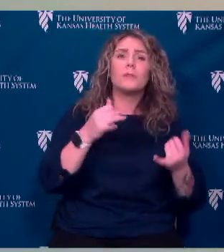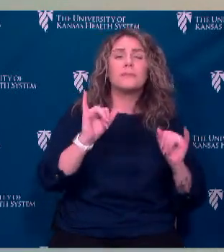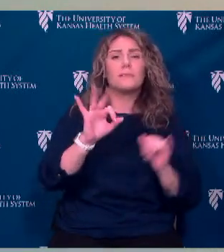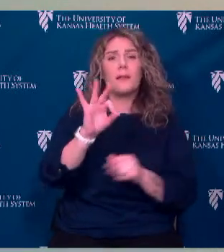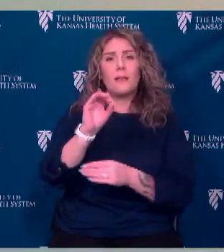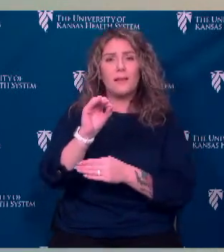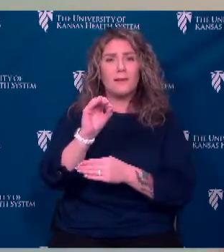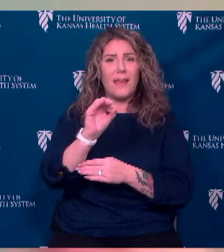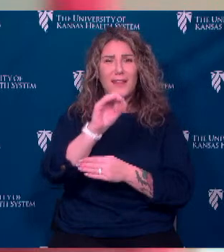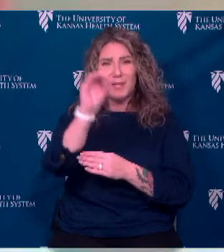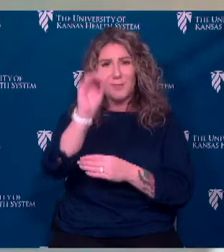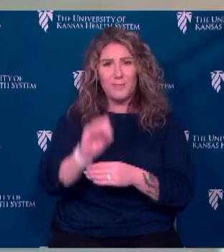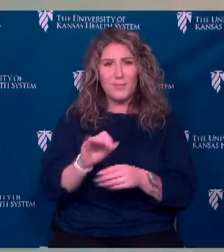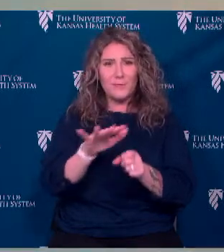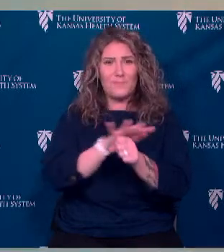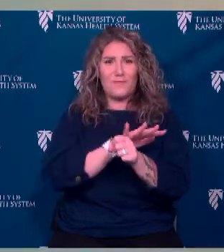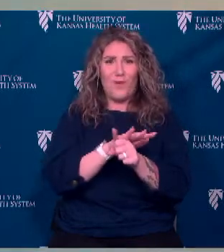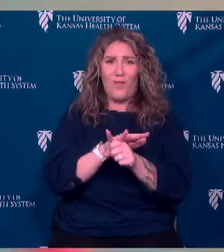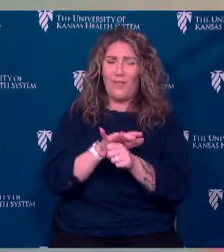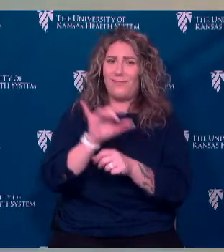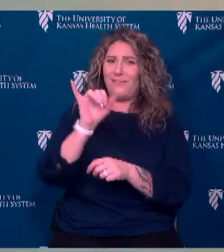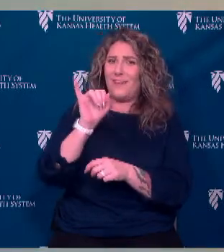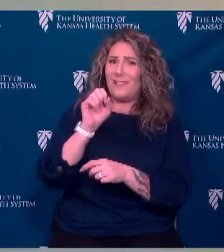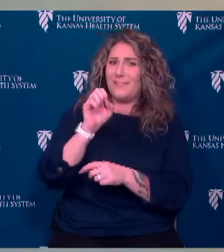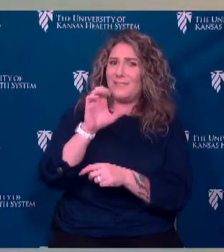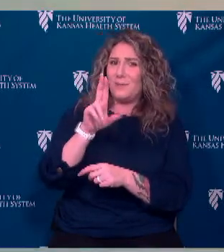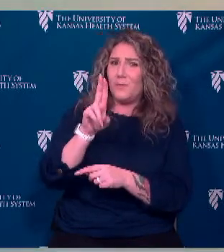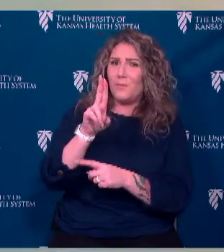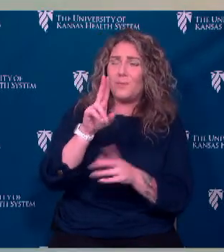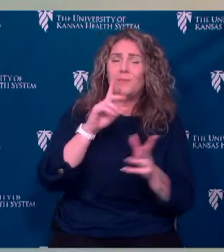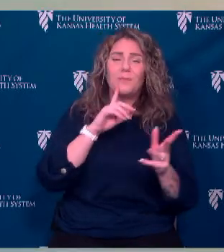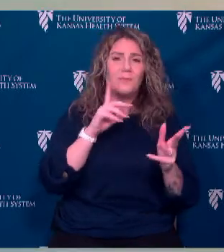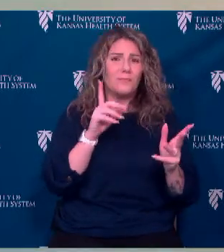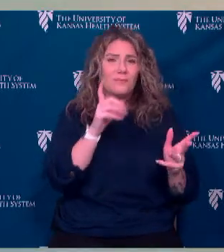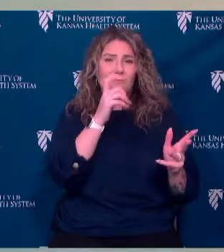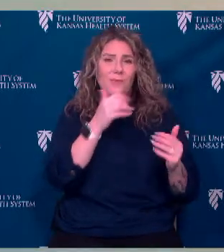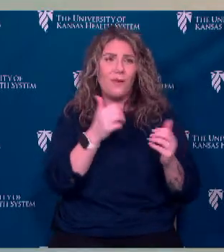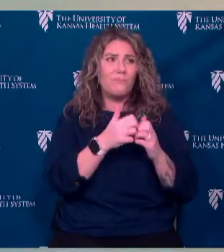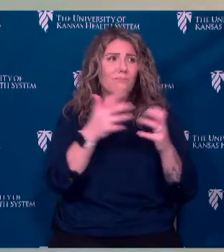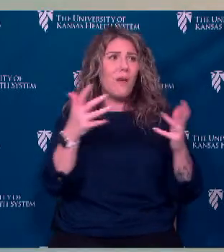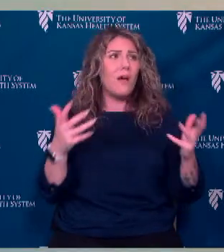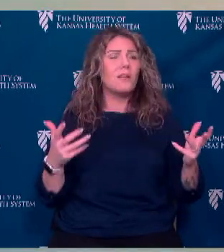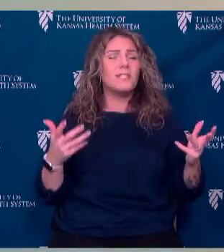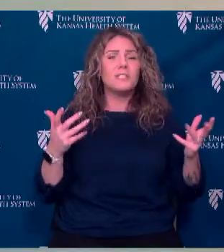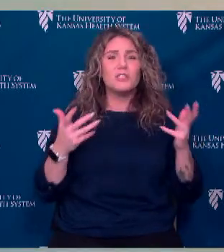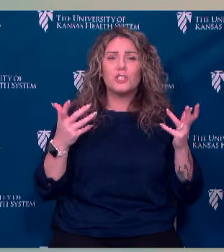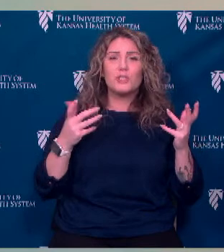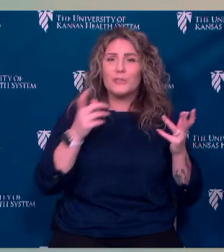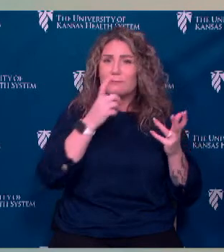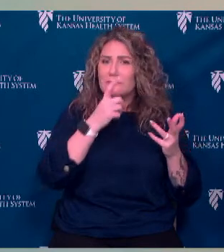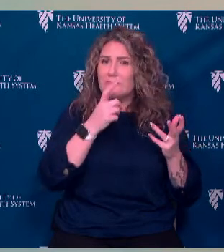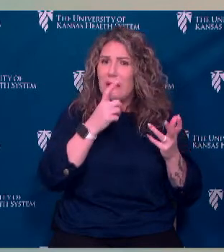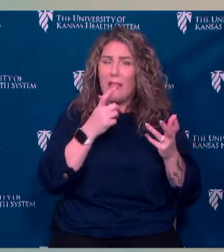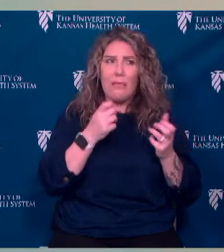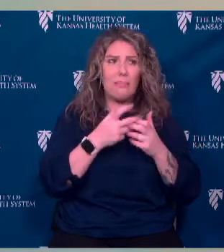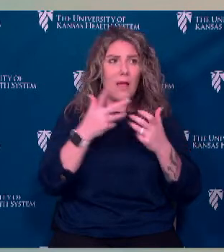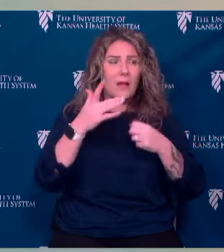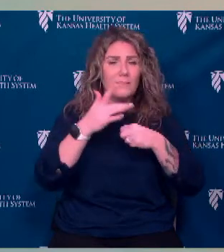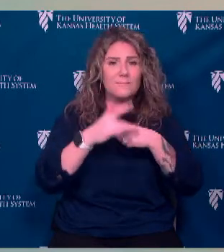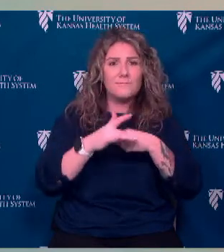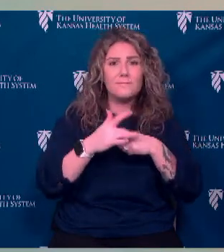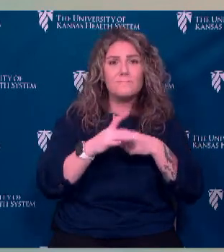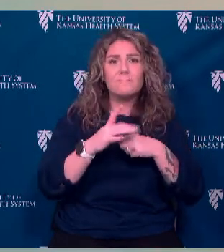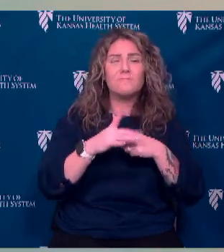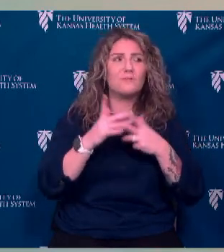90% capacity in the ICU. We don't have much. There's not a lot of wiggle room to